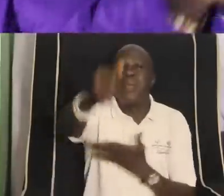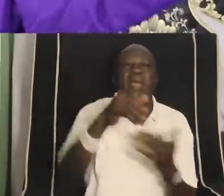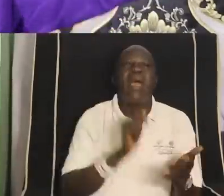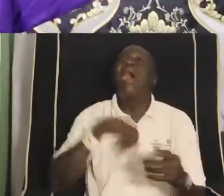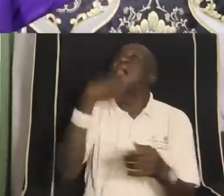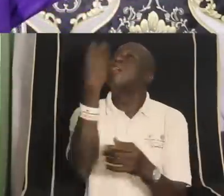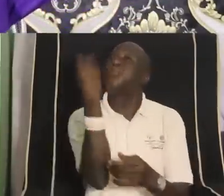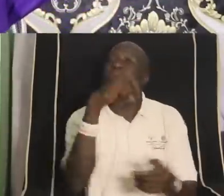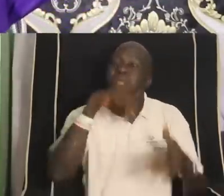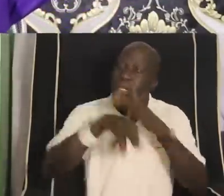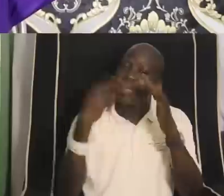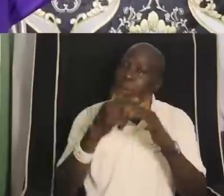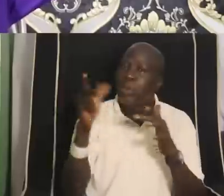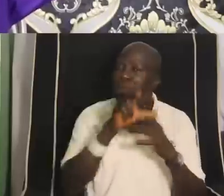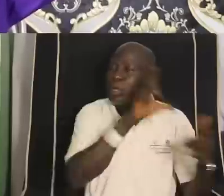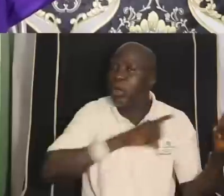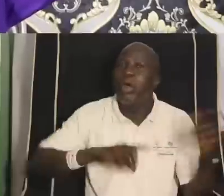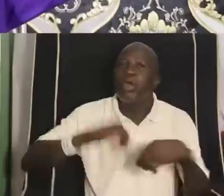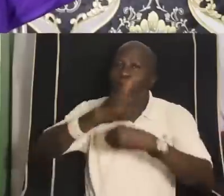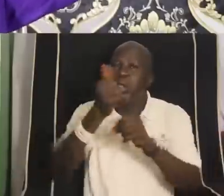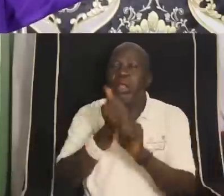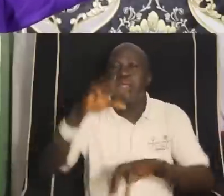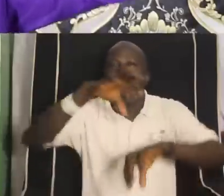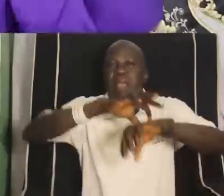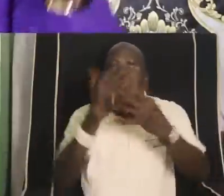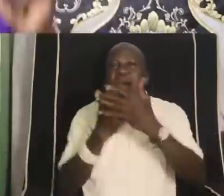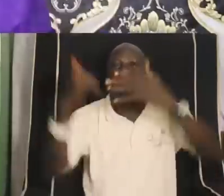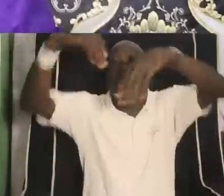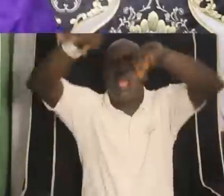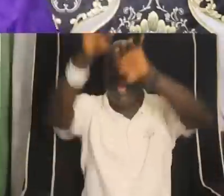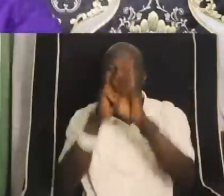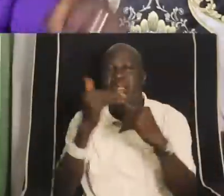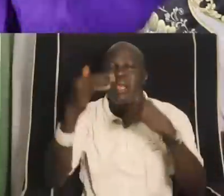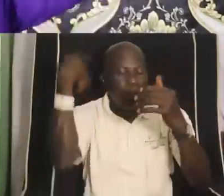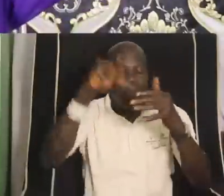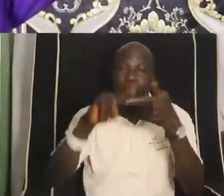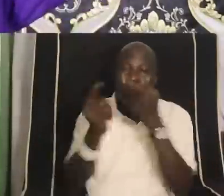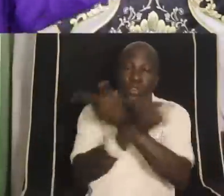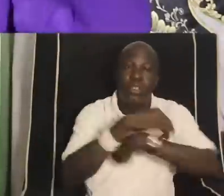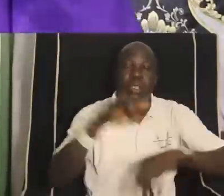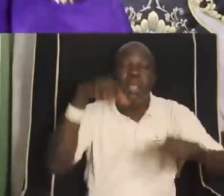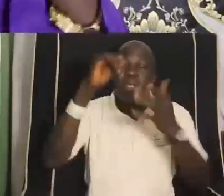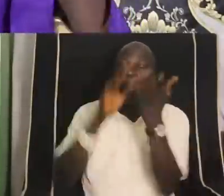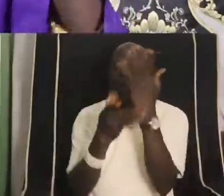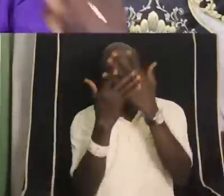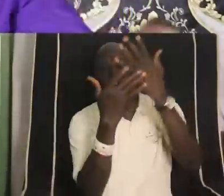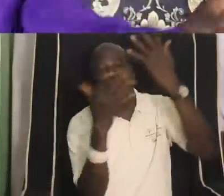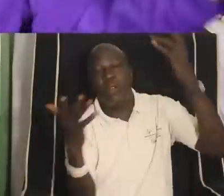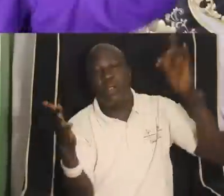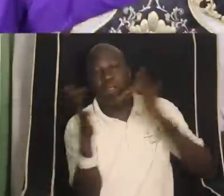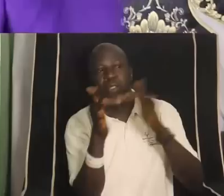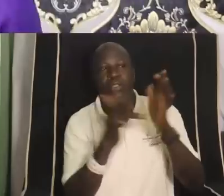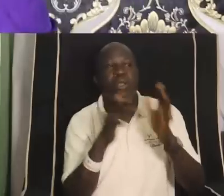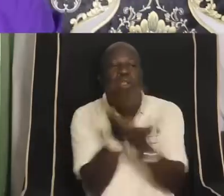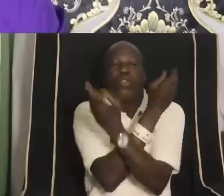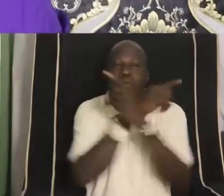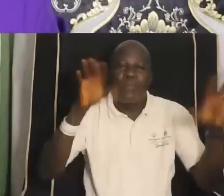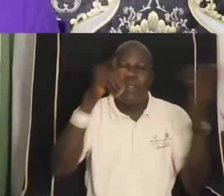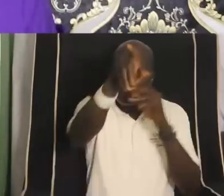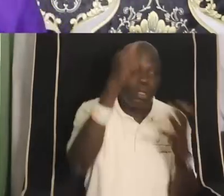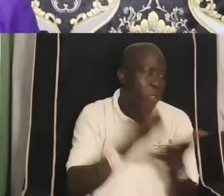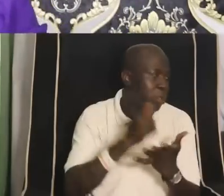mu loruko Oluwa. To da aye ati orun. Láti òní lọ ẹ̀jẹ̀ Jésù ó yà kó tú ọ sílẹ̀.